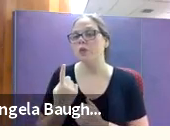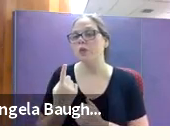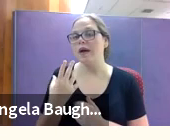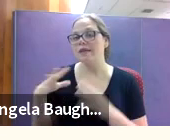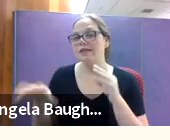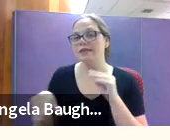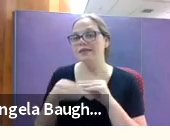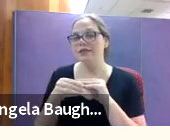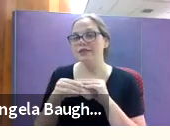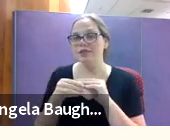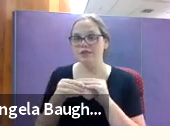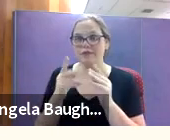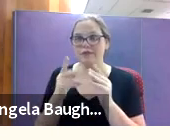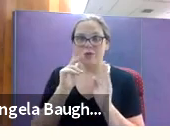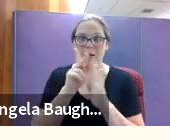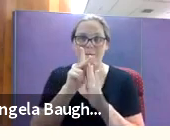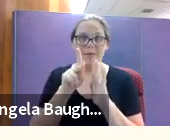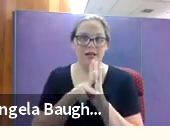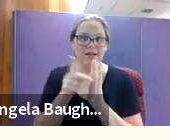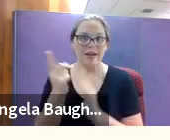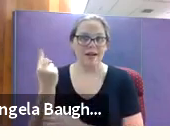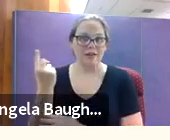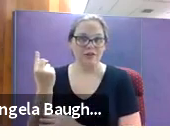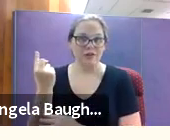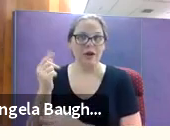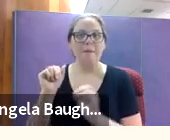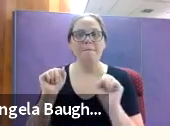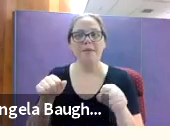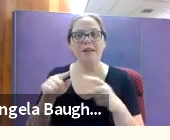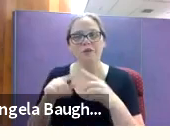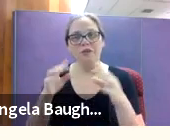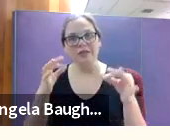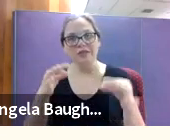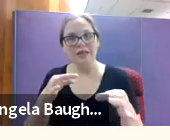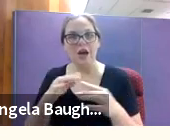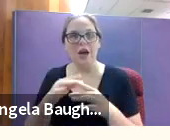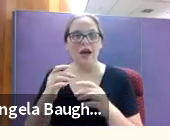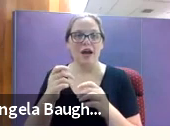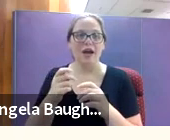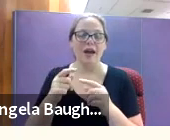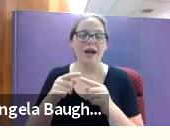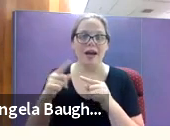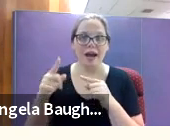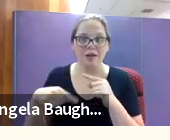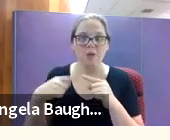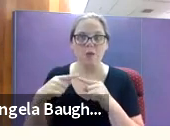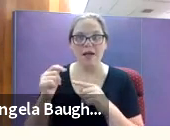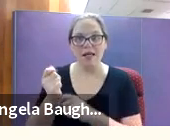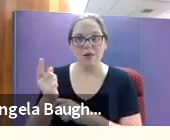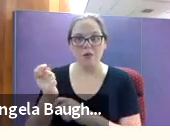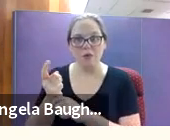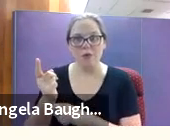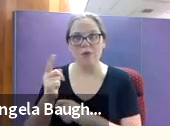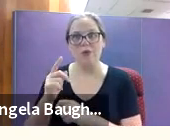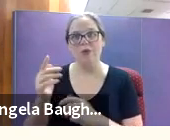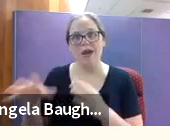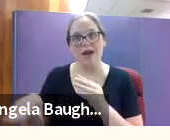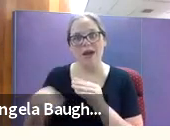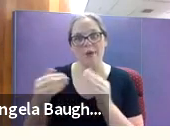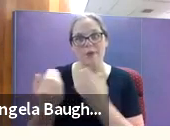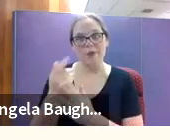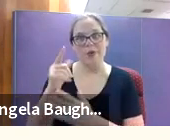additions that we made to the policy last year was the ability to decide on an annual basis if we would add new lettuce